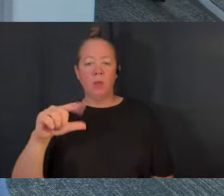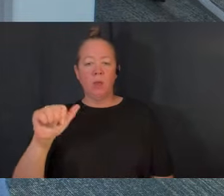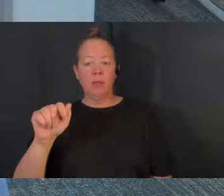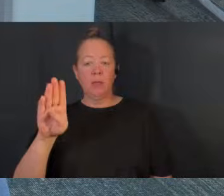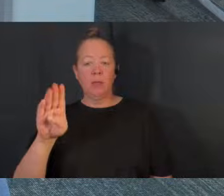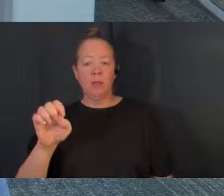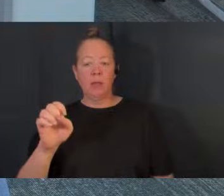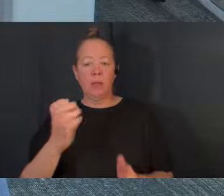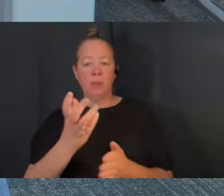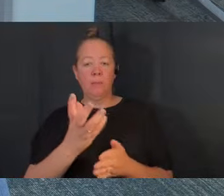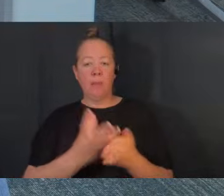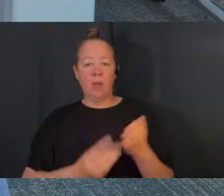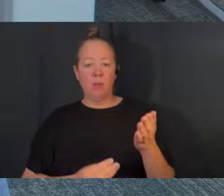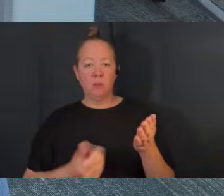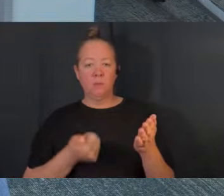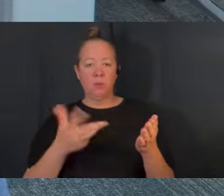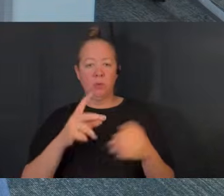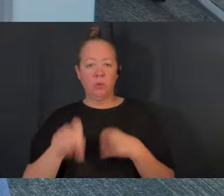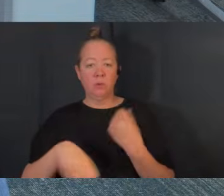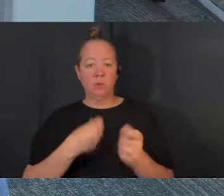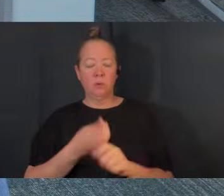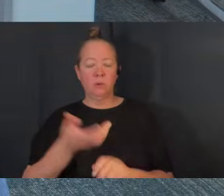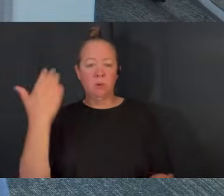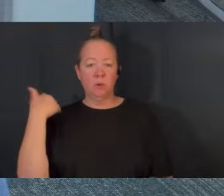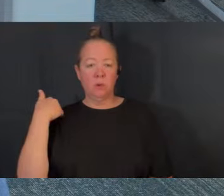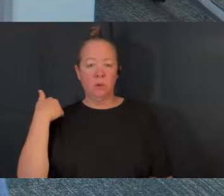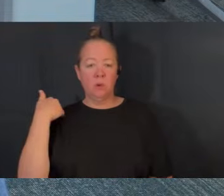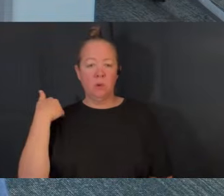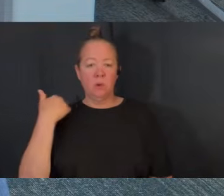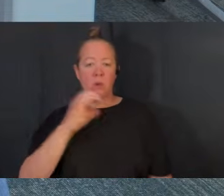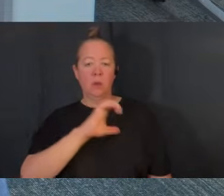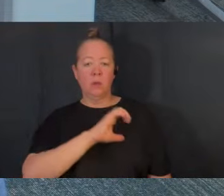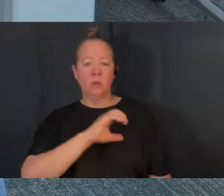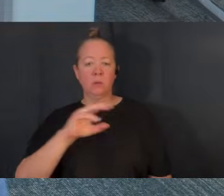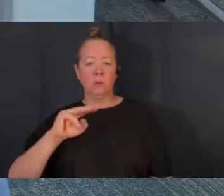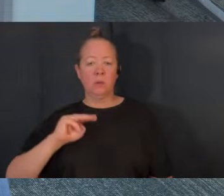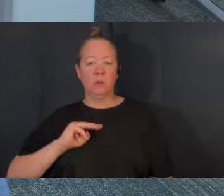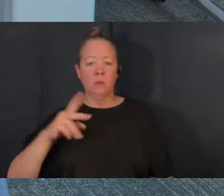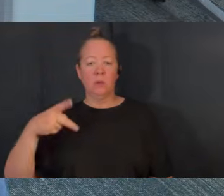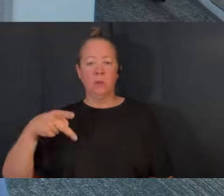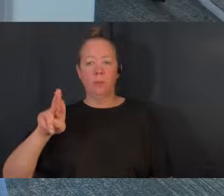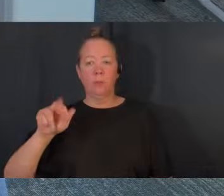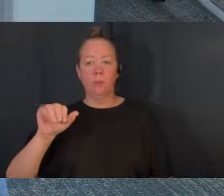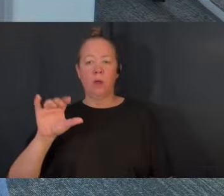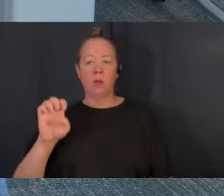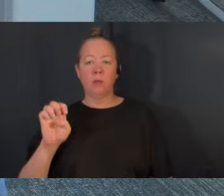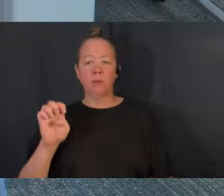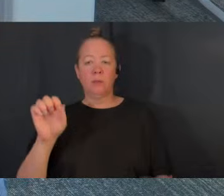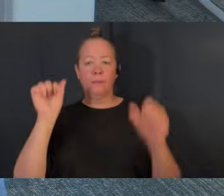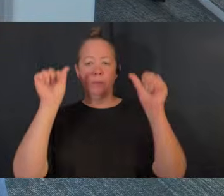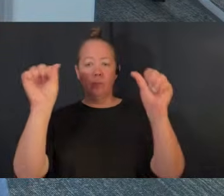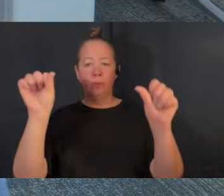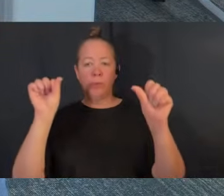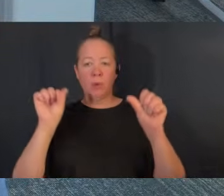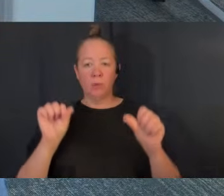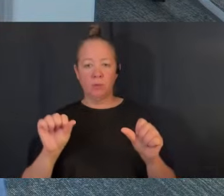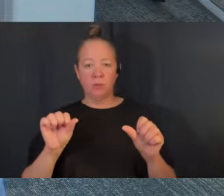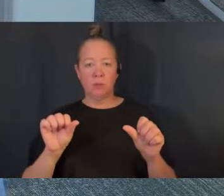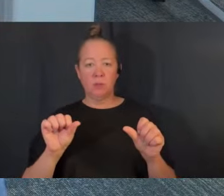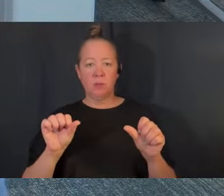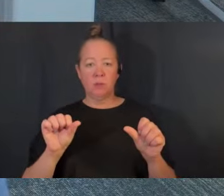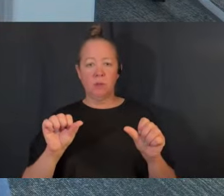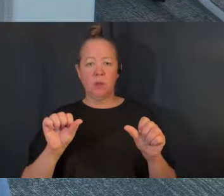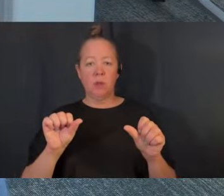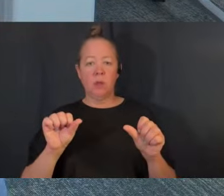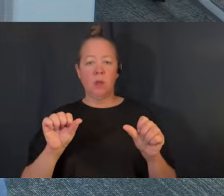Councilmember Price posted on the exchange that he wished more people knew about Gilbert's